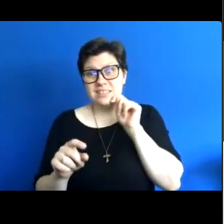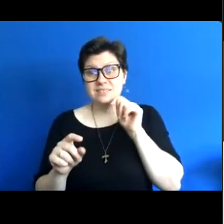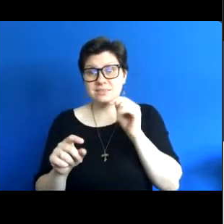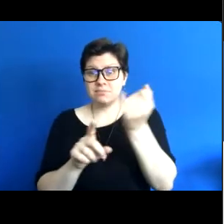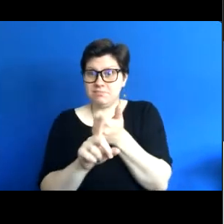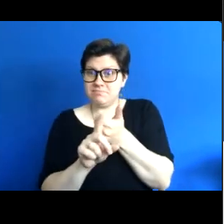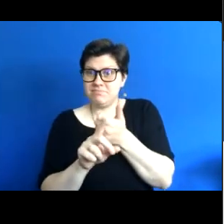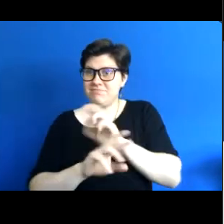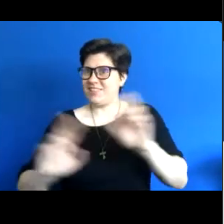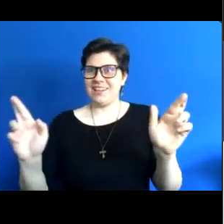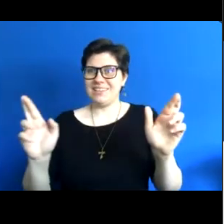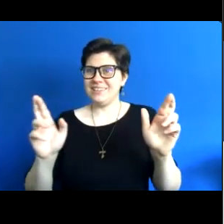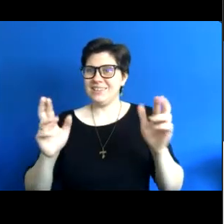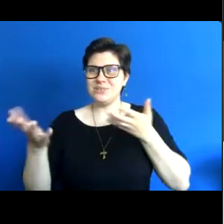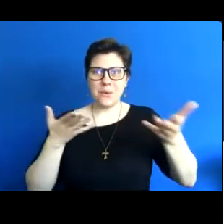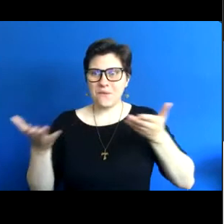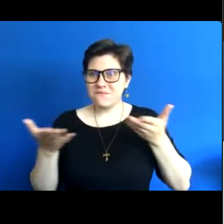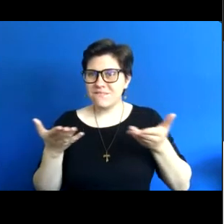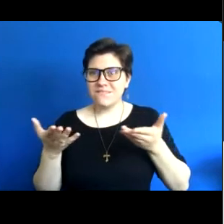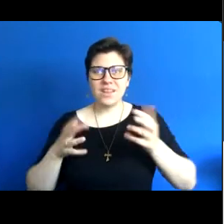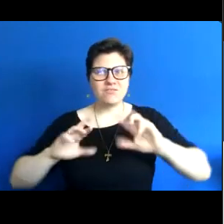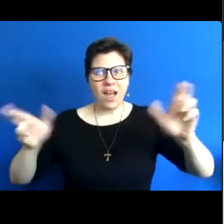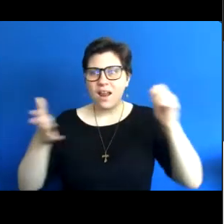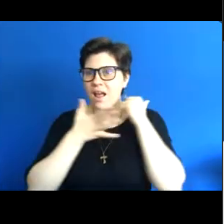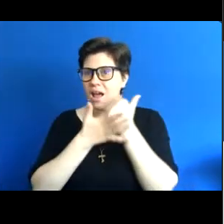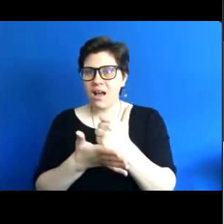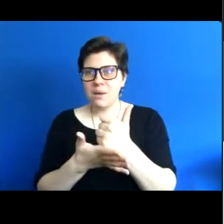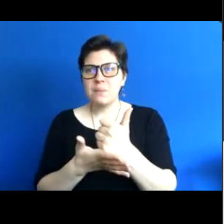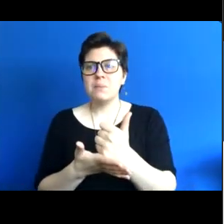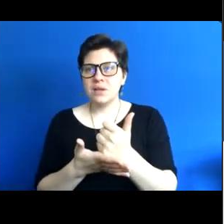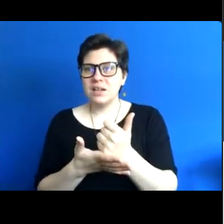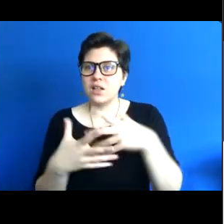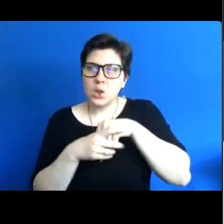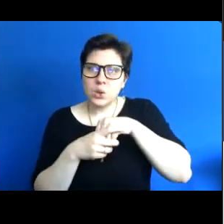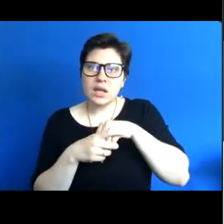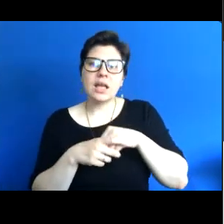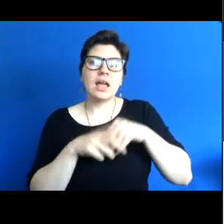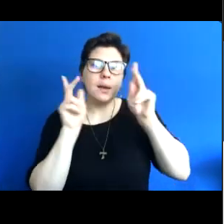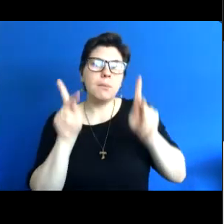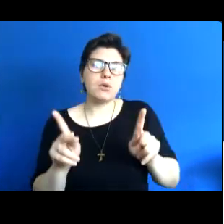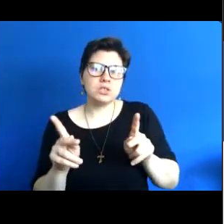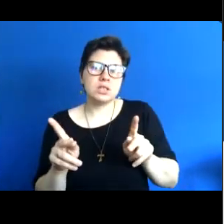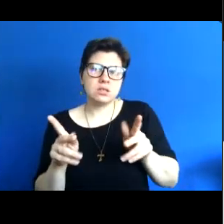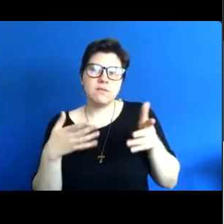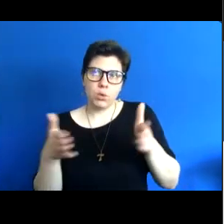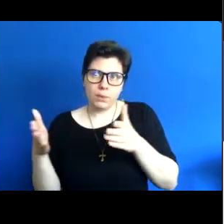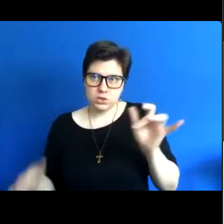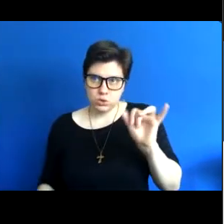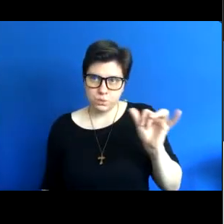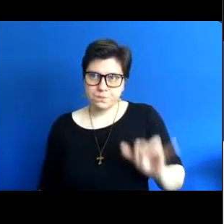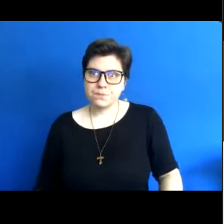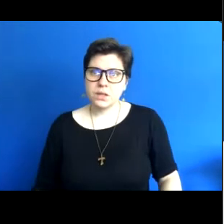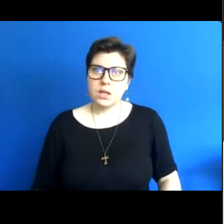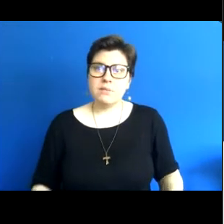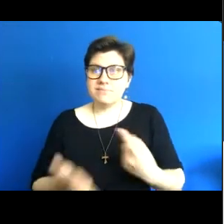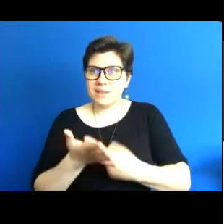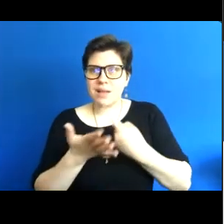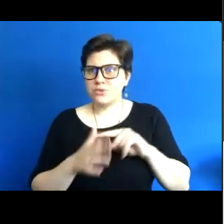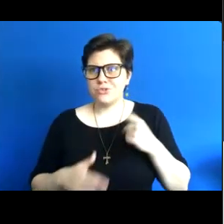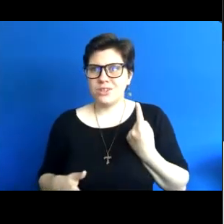to serve, when we can, and including in-person formats as well. And sometimes they're just waiting to